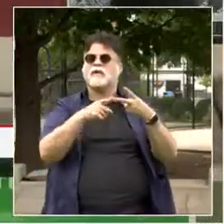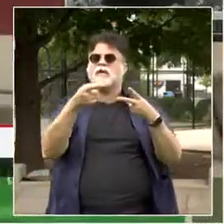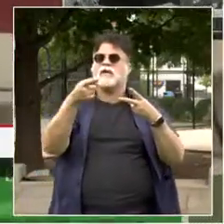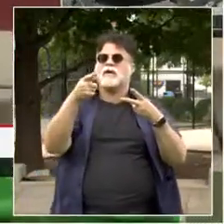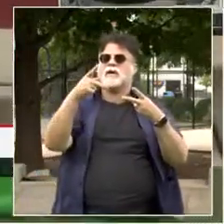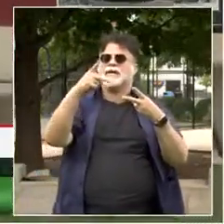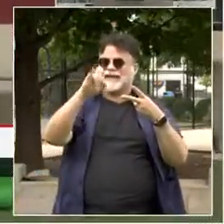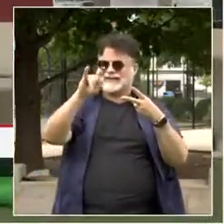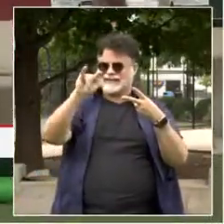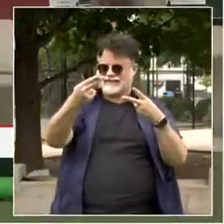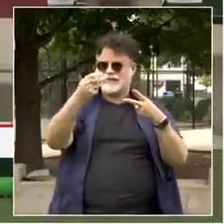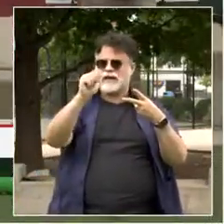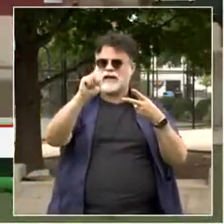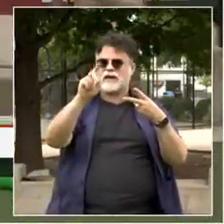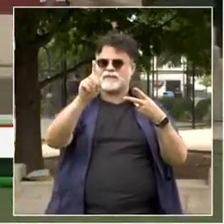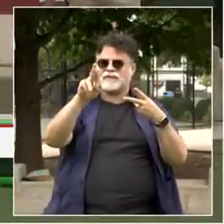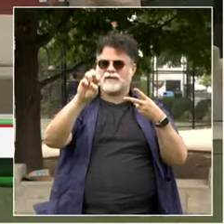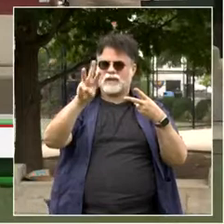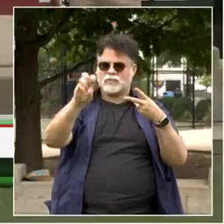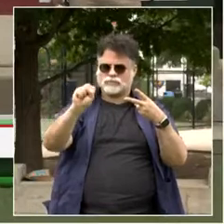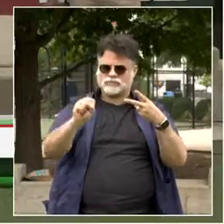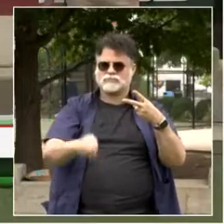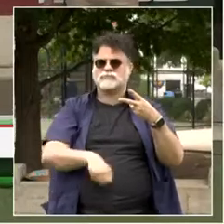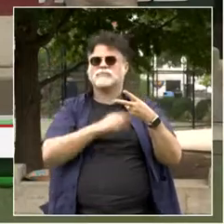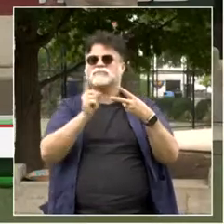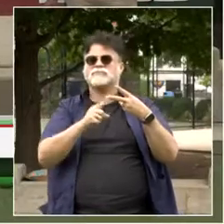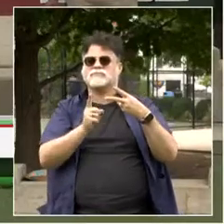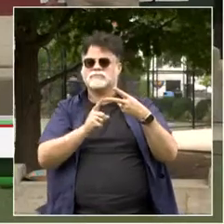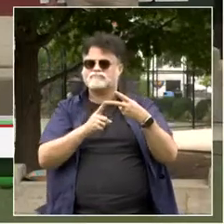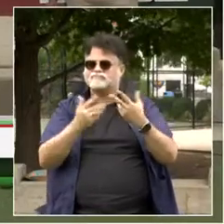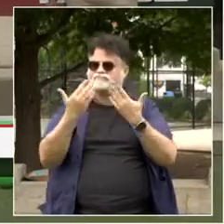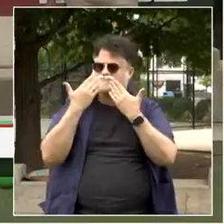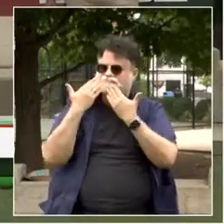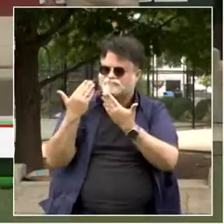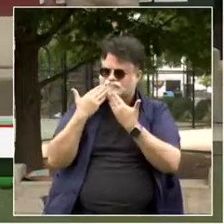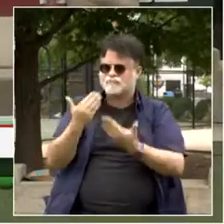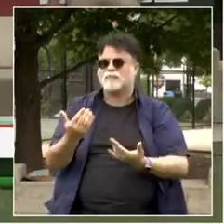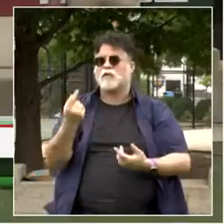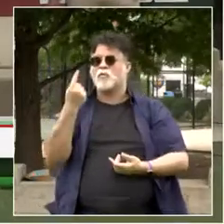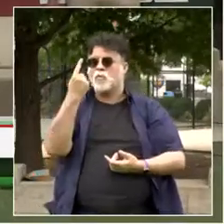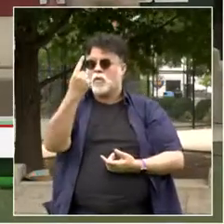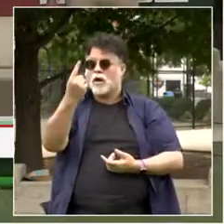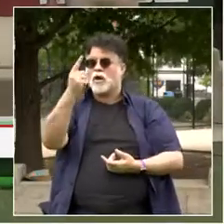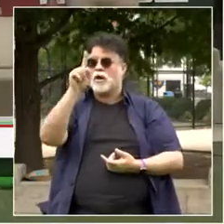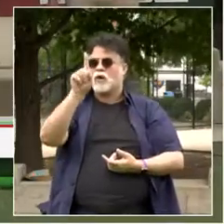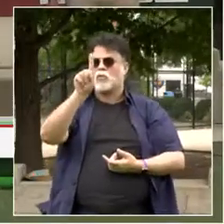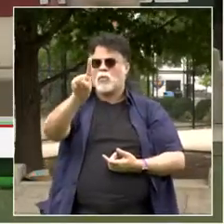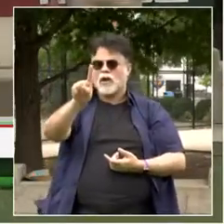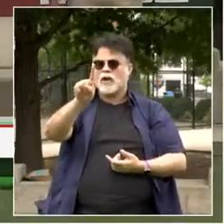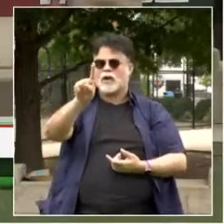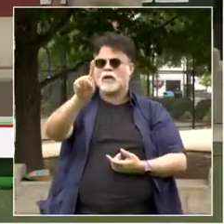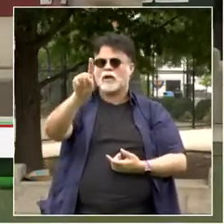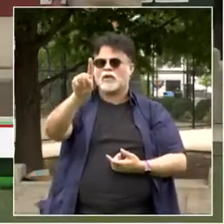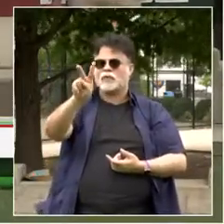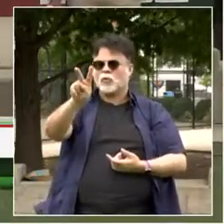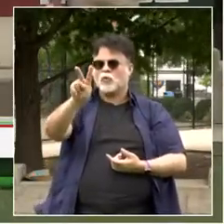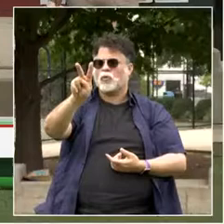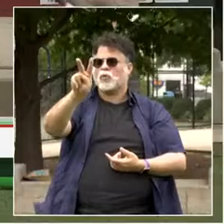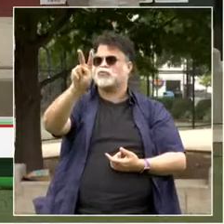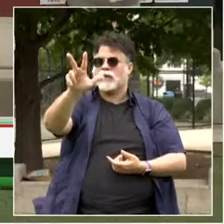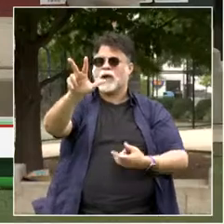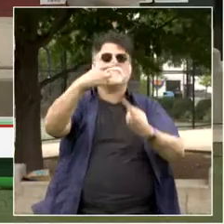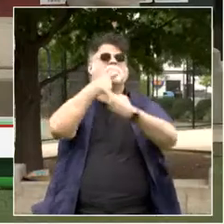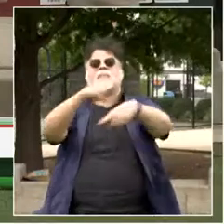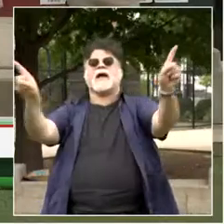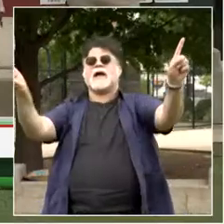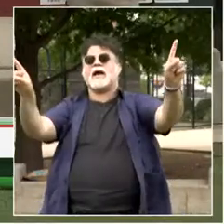All right, good afternoon, everyone. On the count of three, let's say finally. 1, 2, 3. That's right, that's right.